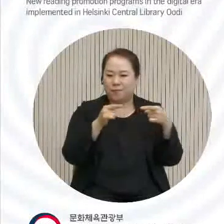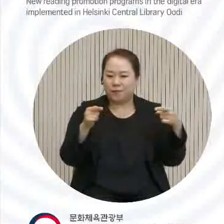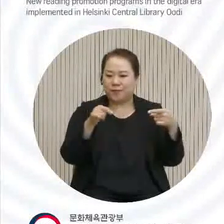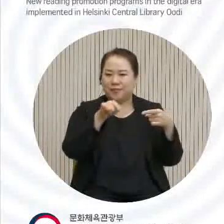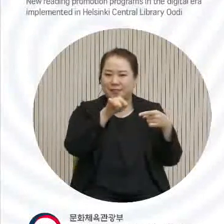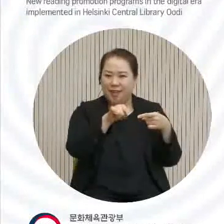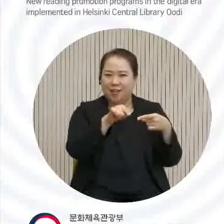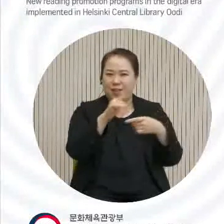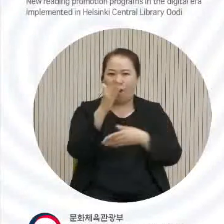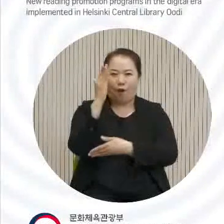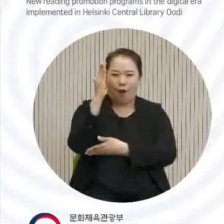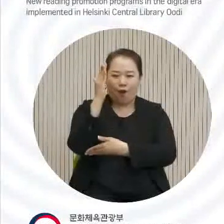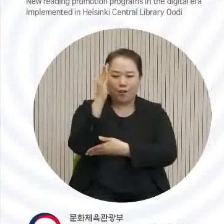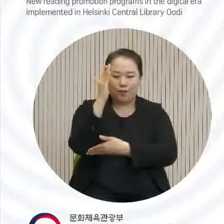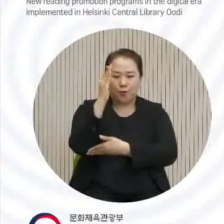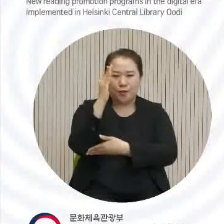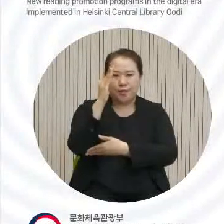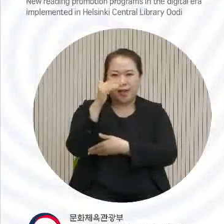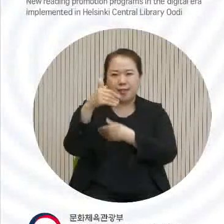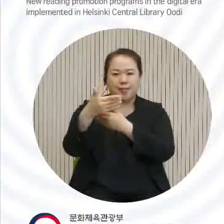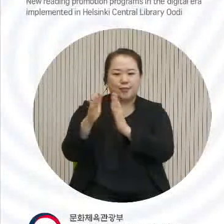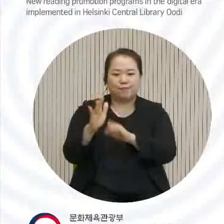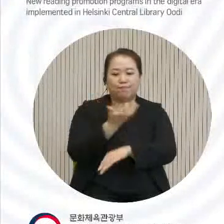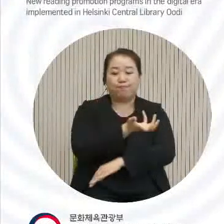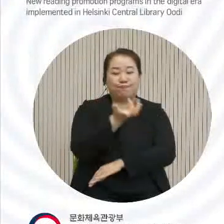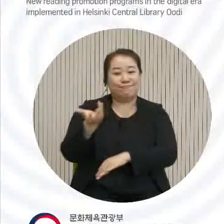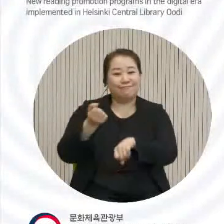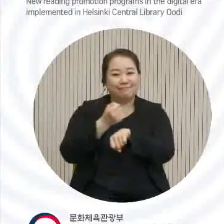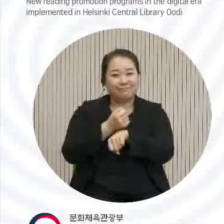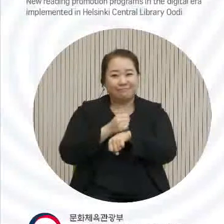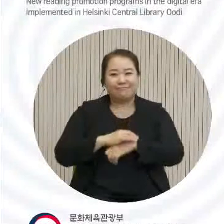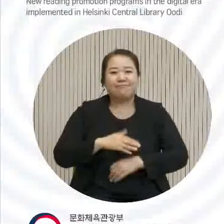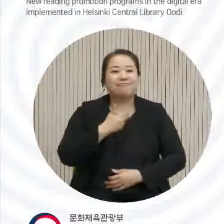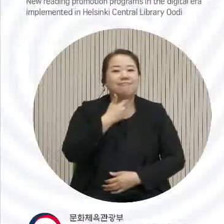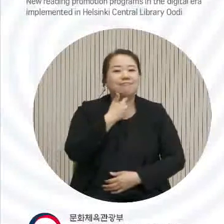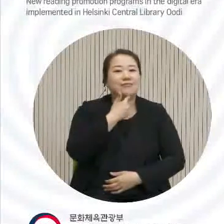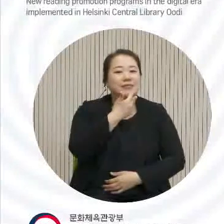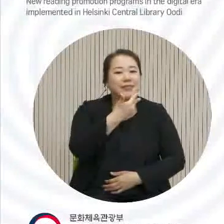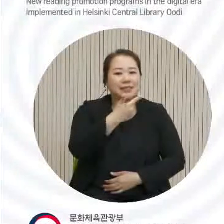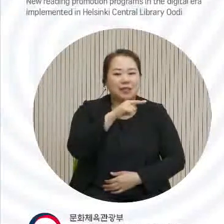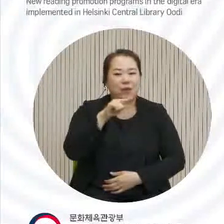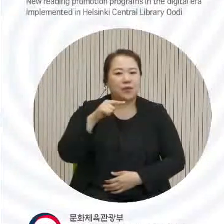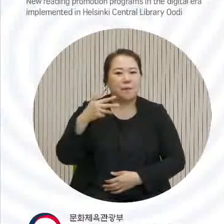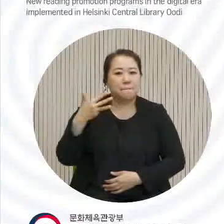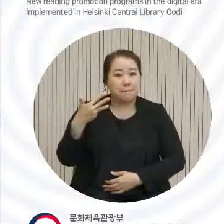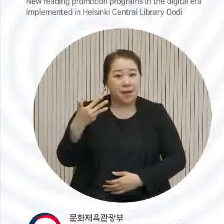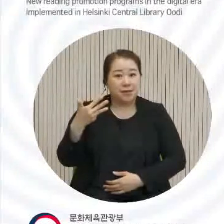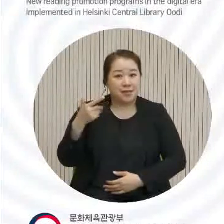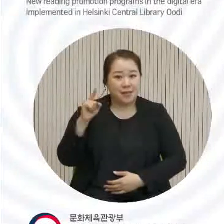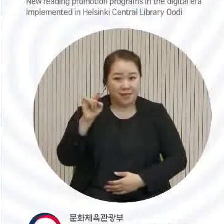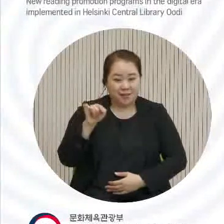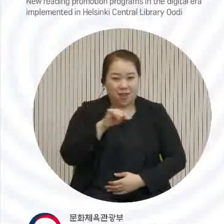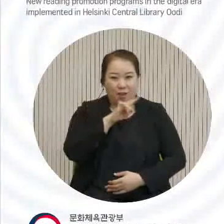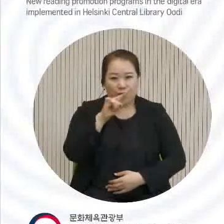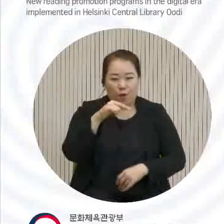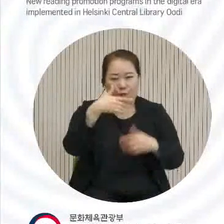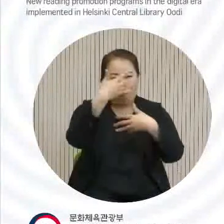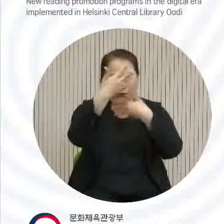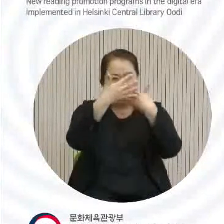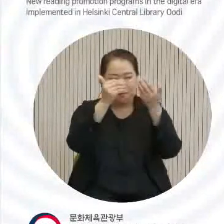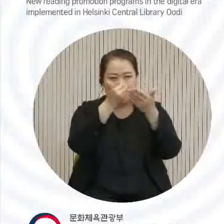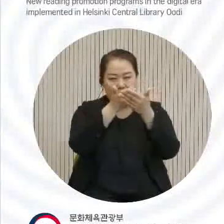room. For 7 to 8 years old children, we are reading Pasi Pitkänen's picture book Monster